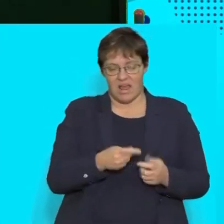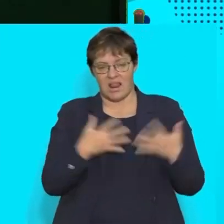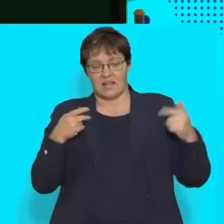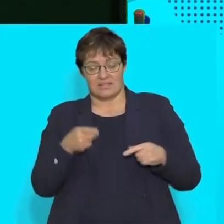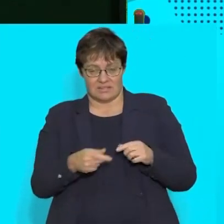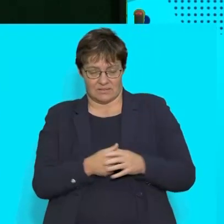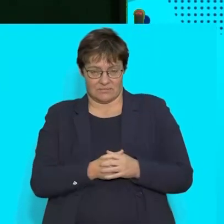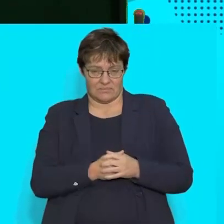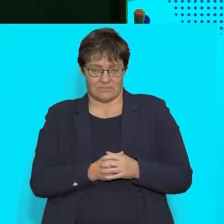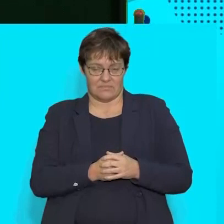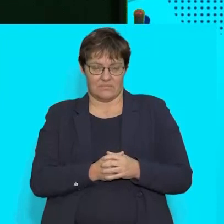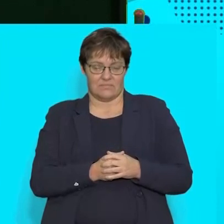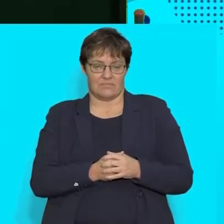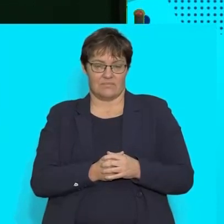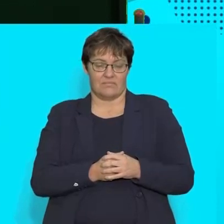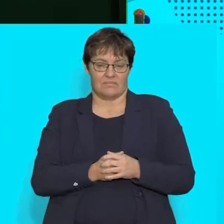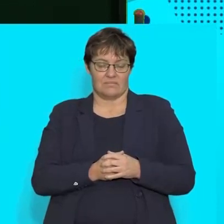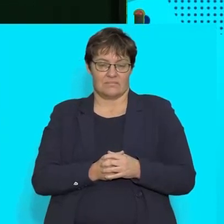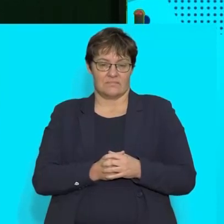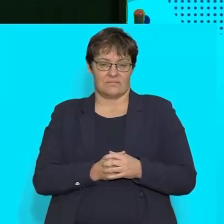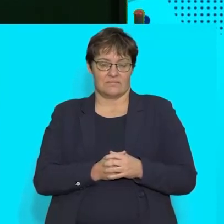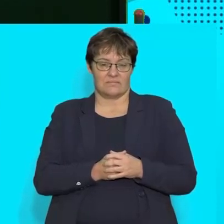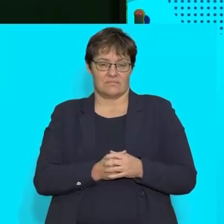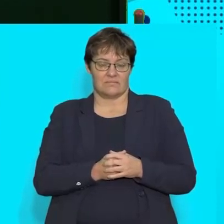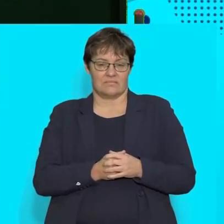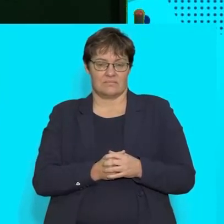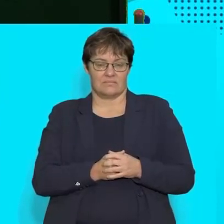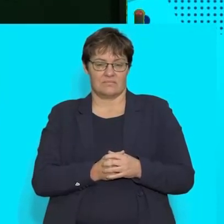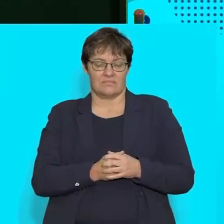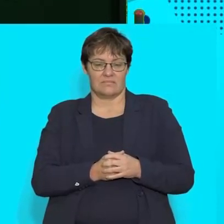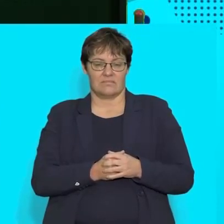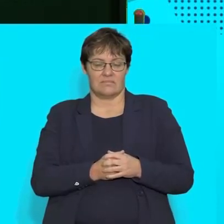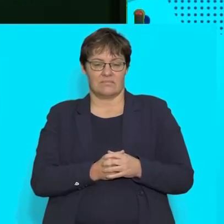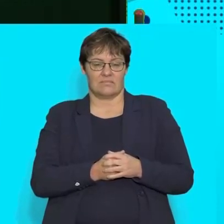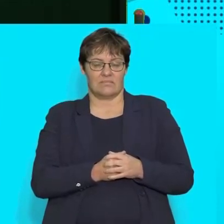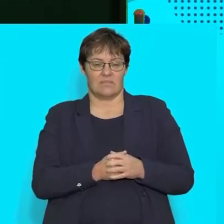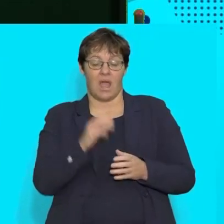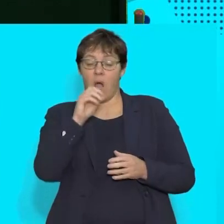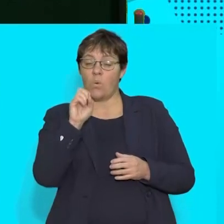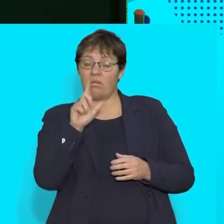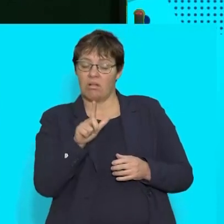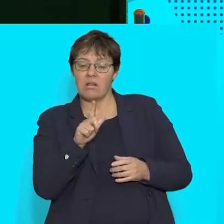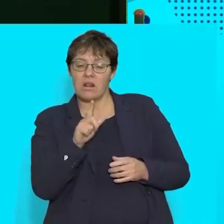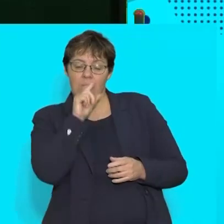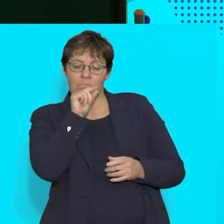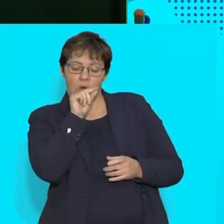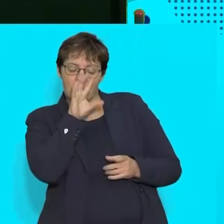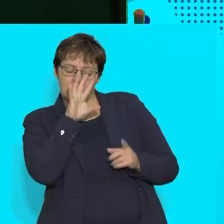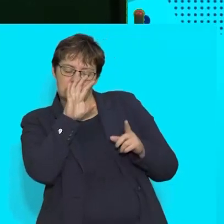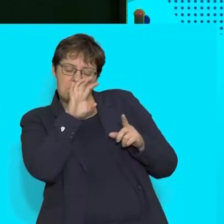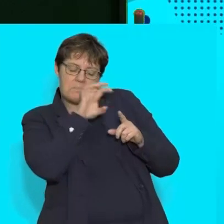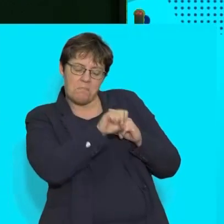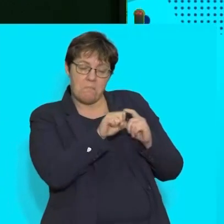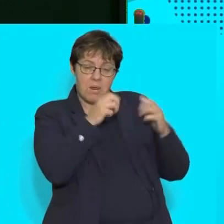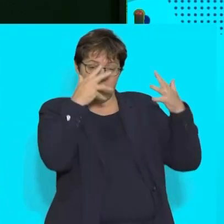amongst the mice. Some are dark colored, some are brightly colored. An owl is a bird that preys or